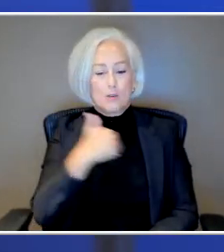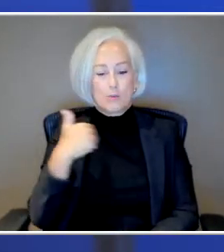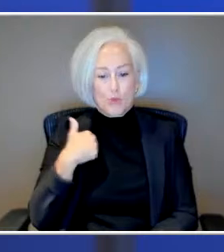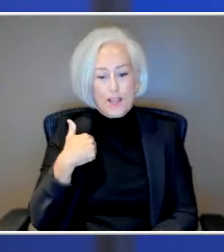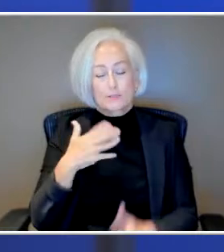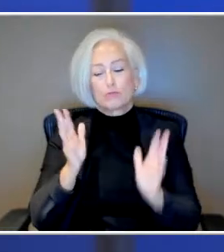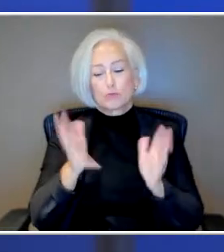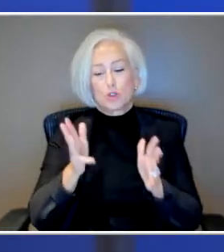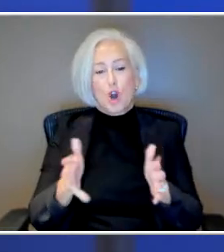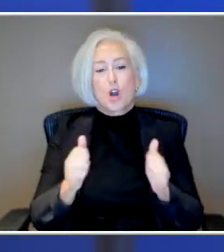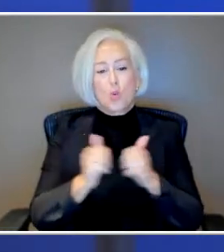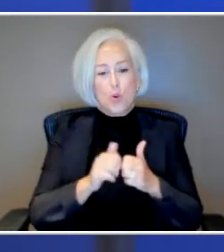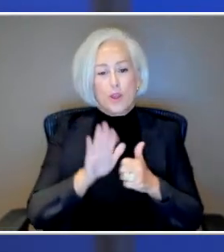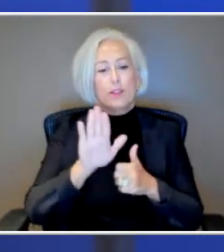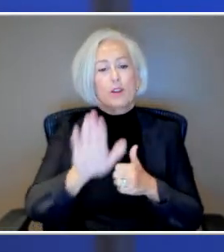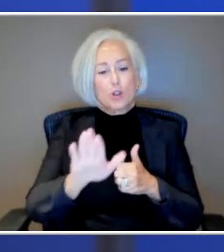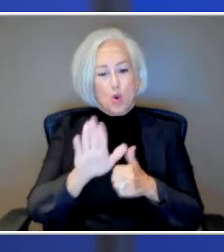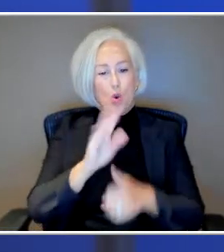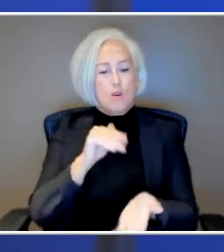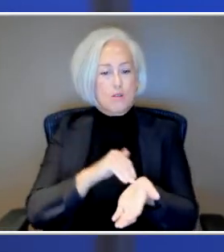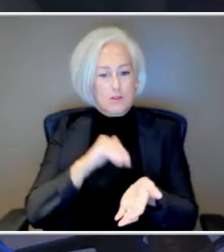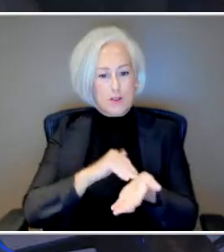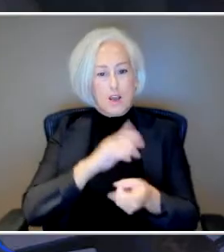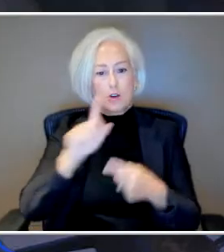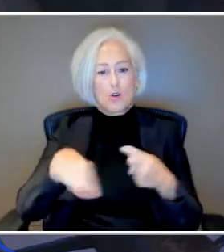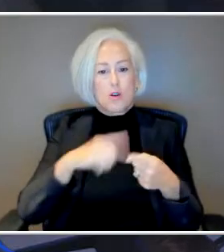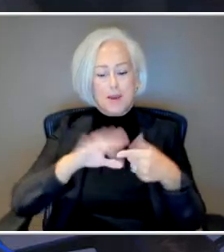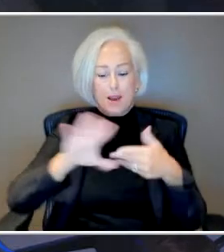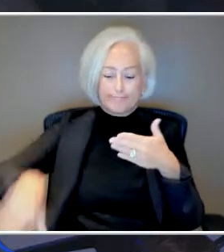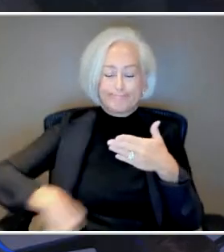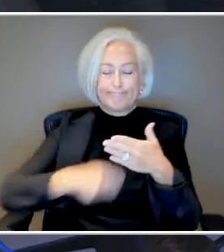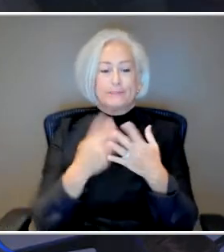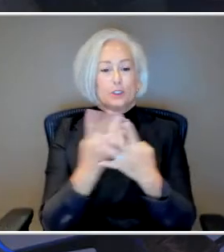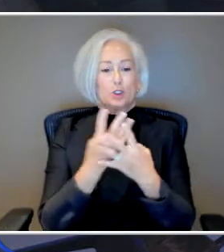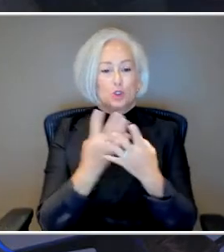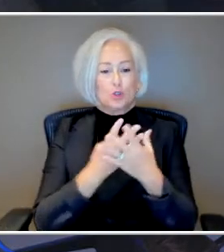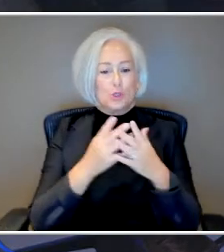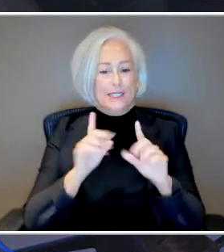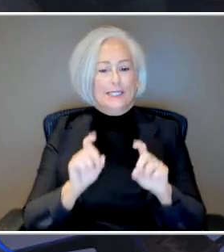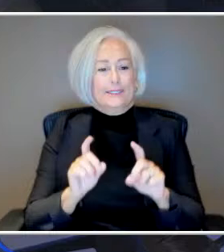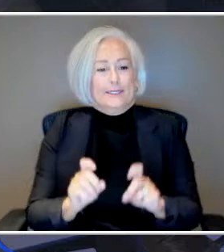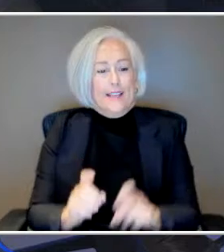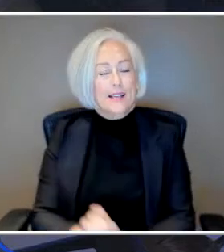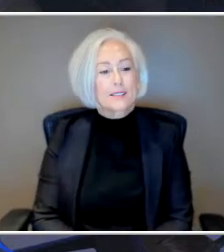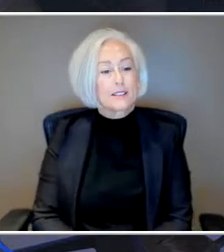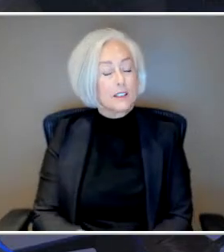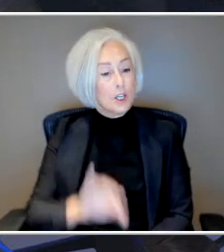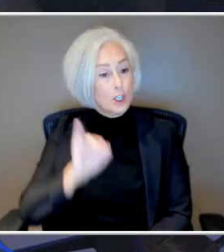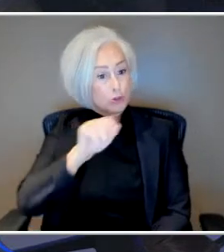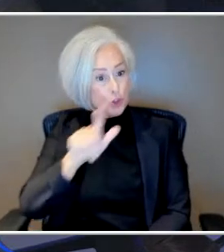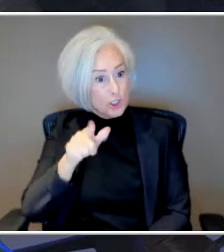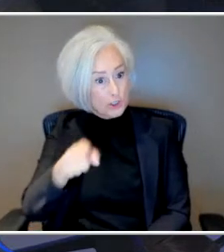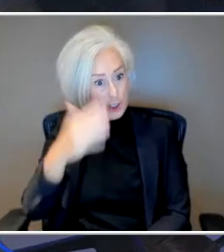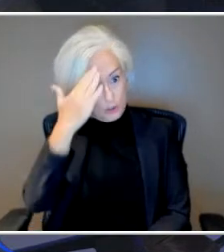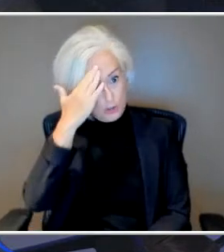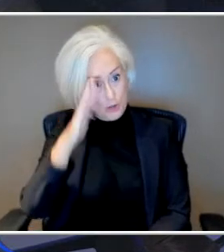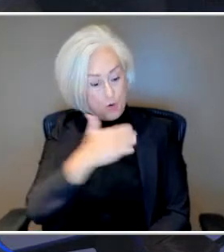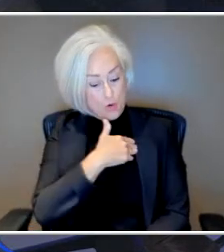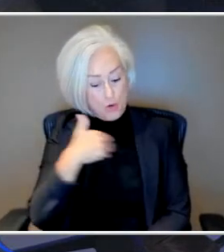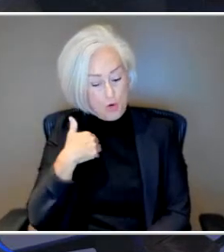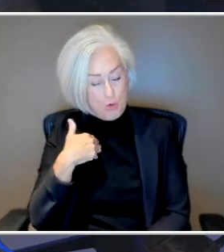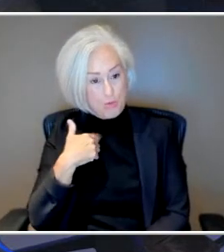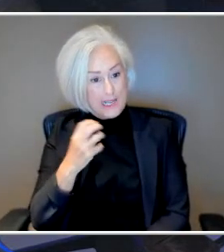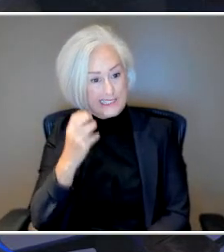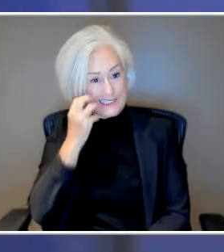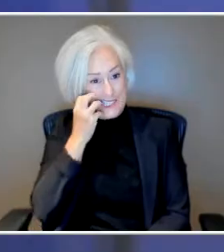partner and the support for patients getting that right screening. Jill, did you know your breast density? You hadn't had a mammogram. Were they able to let you know? From